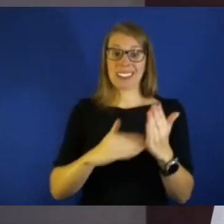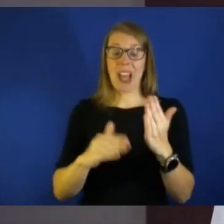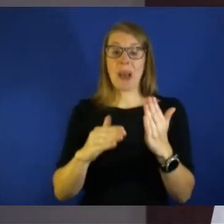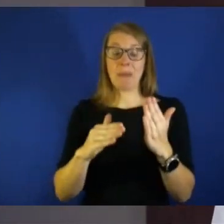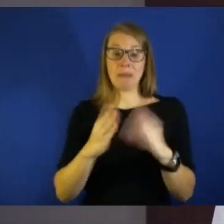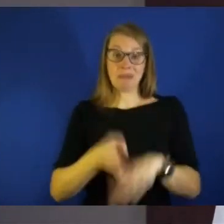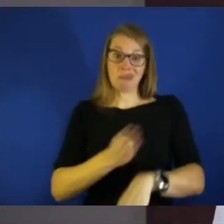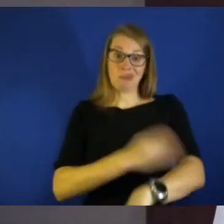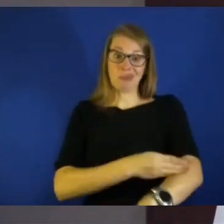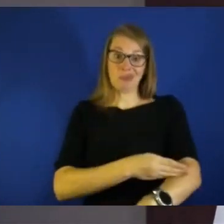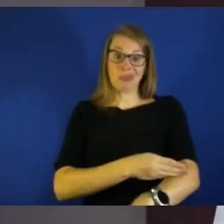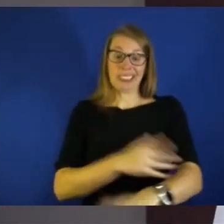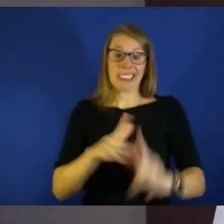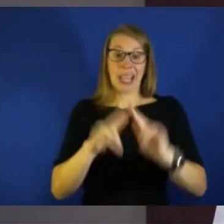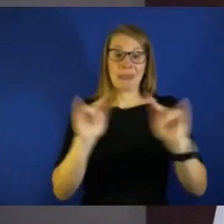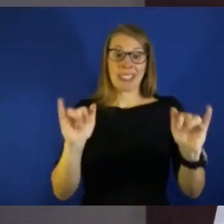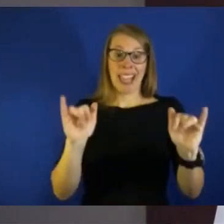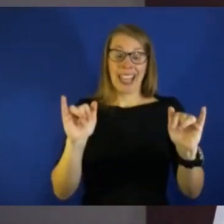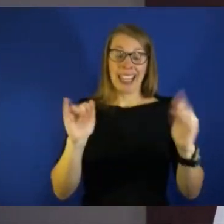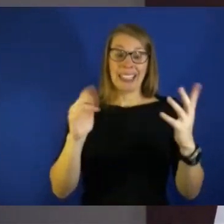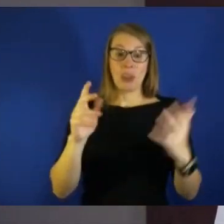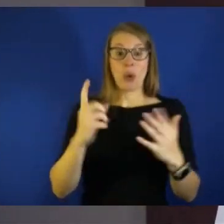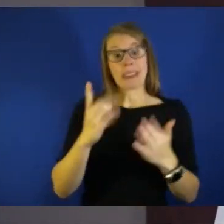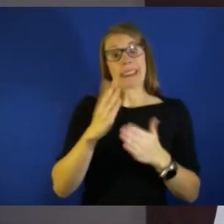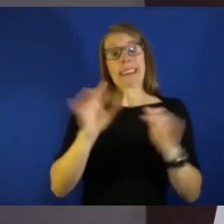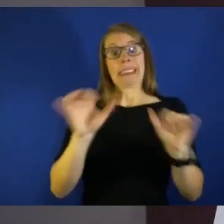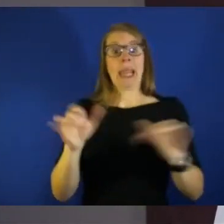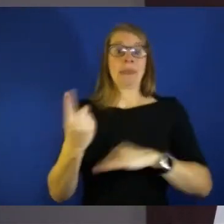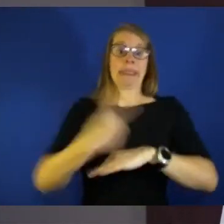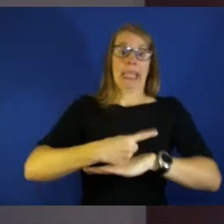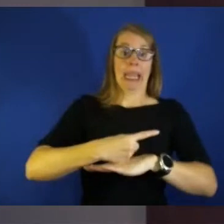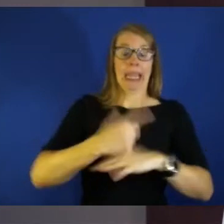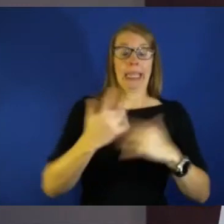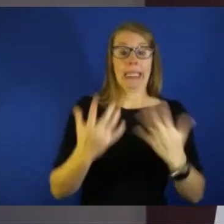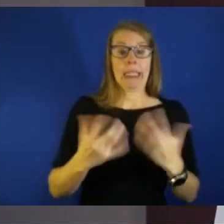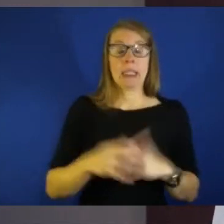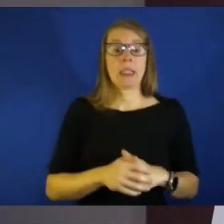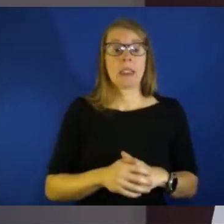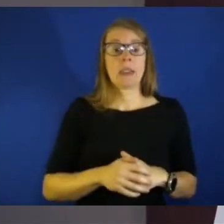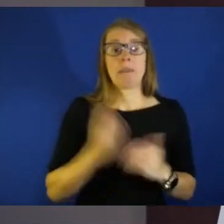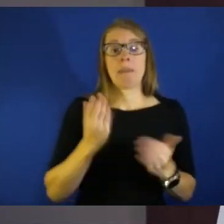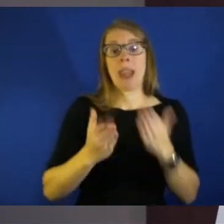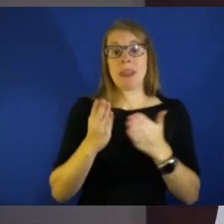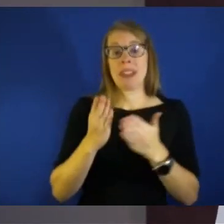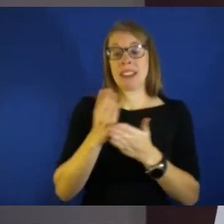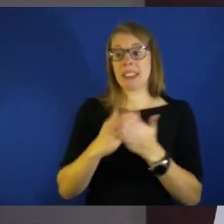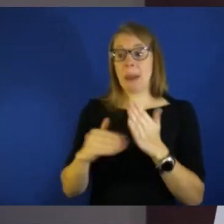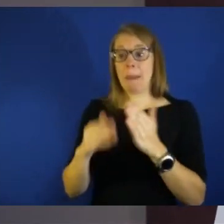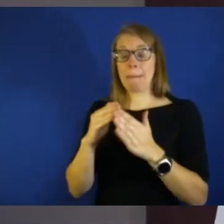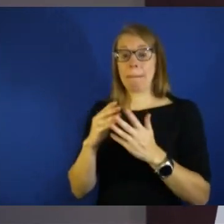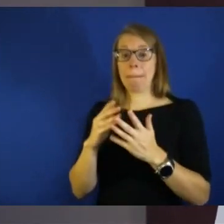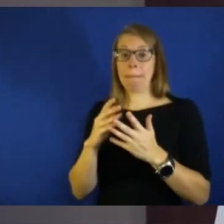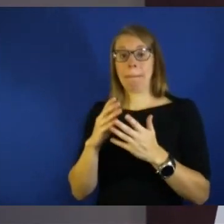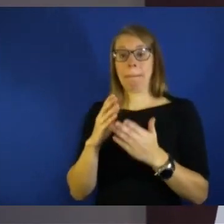I'm sure there's some piece of that where just feeling that you're getting something that's actually